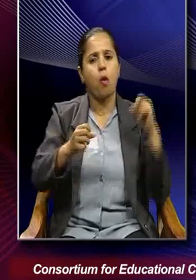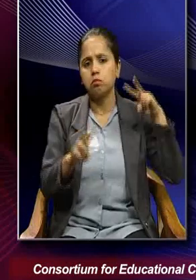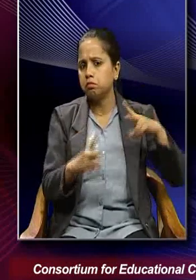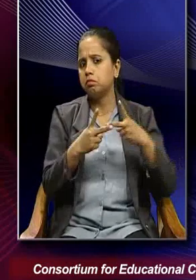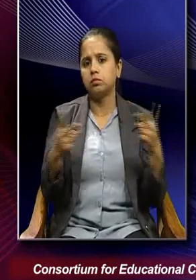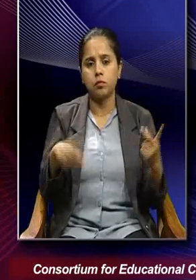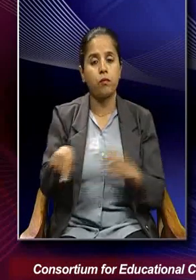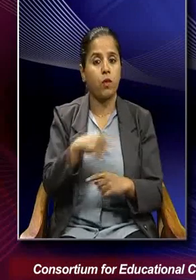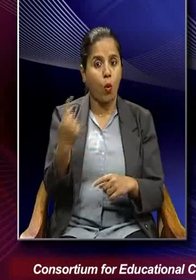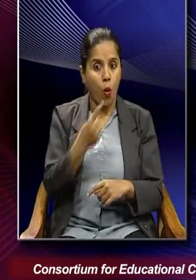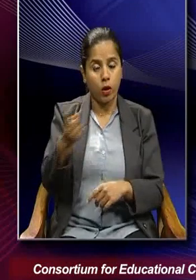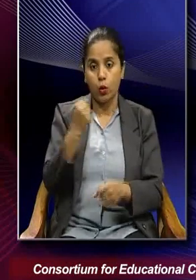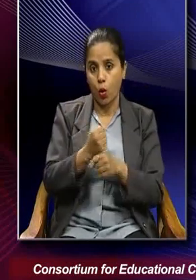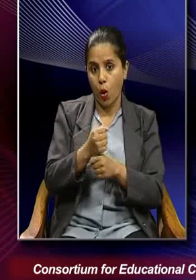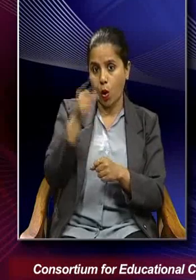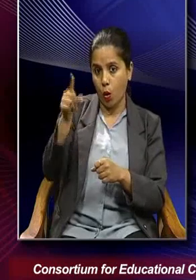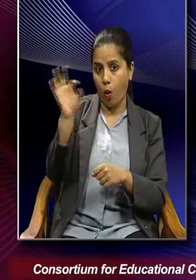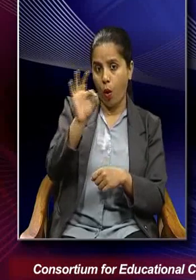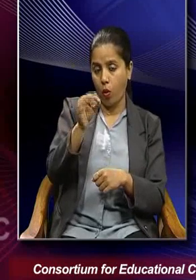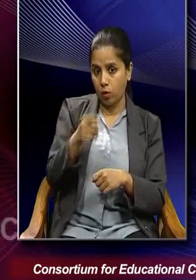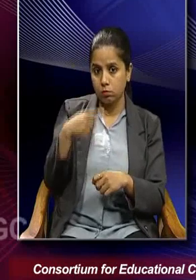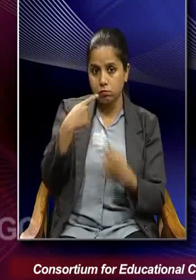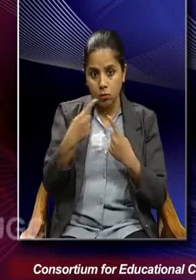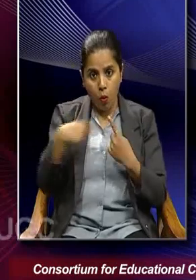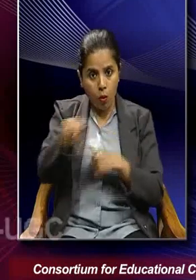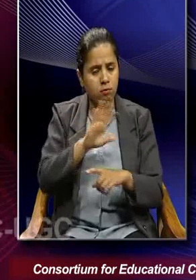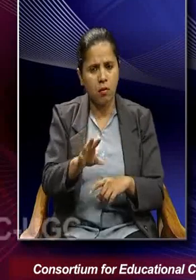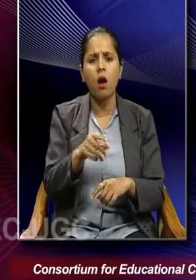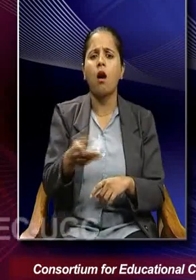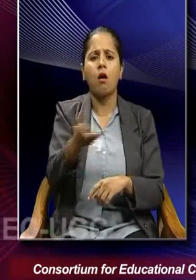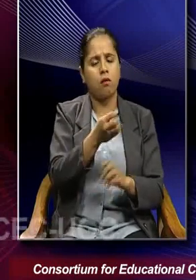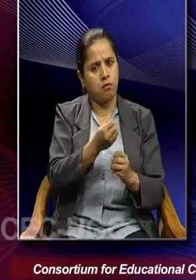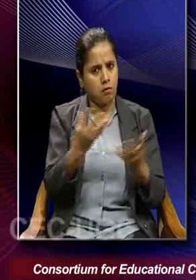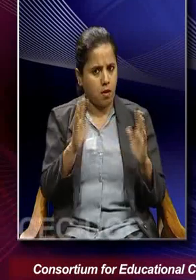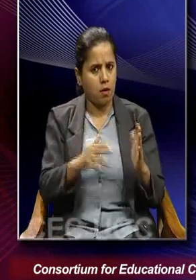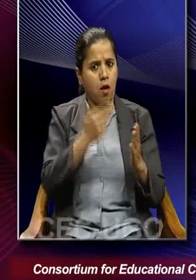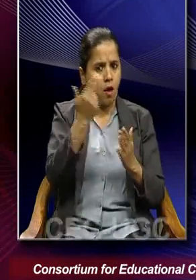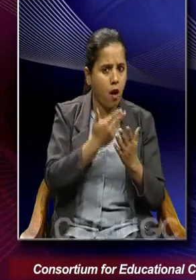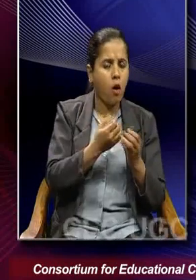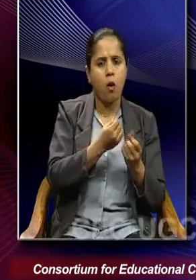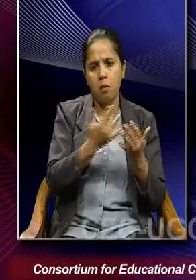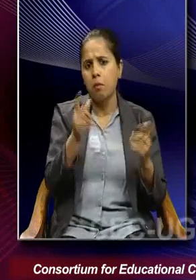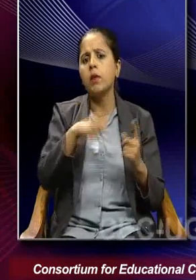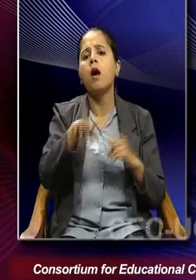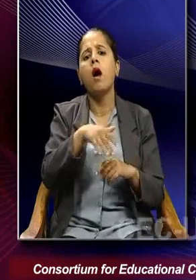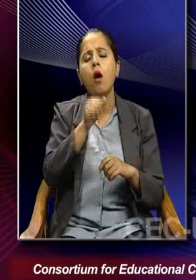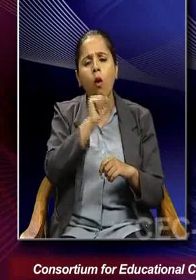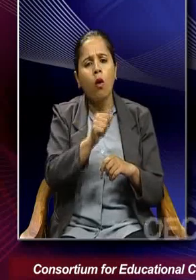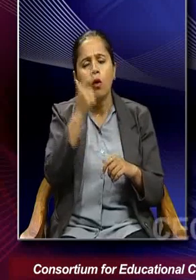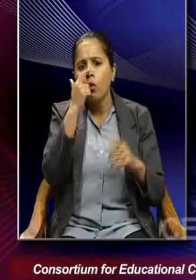the side of the government, from the official point of view, but even in the arts, the issues of women, they have